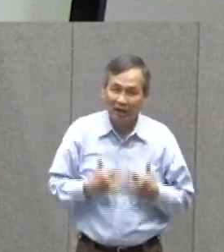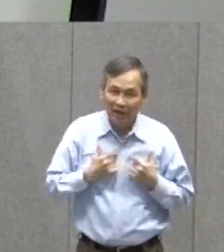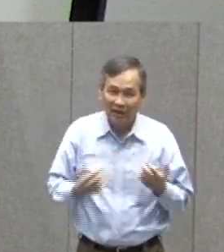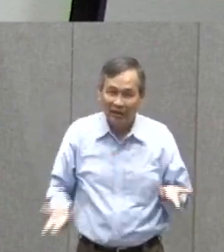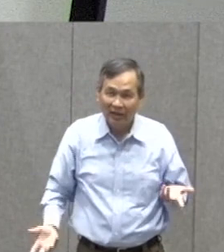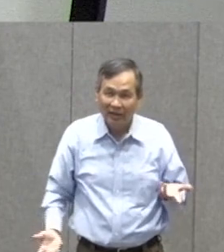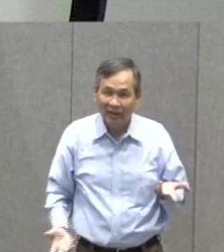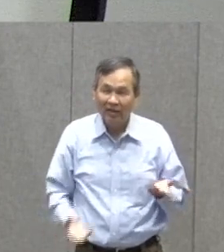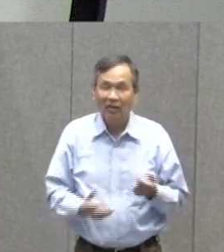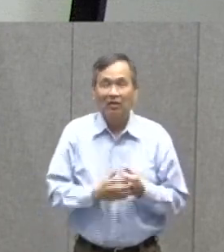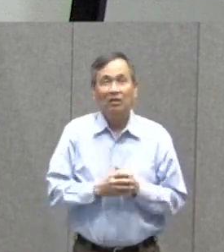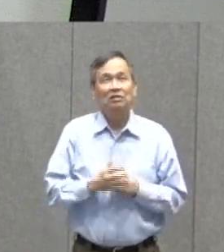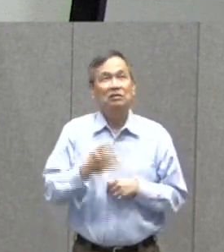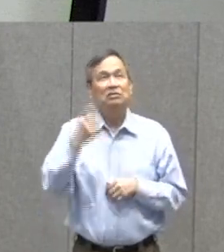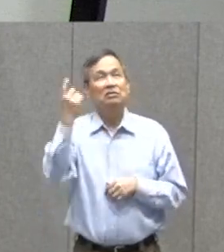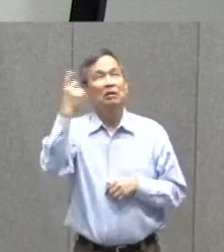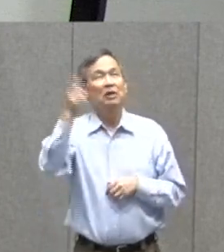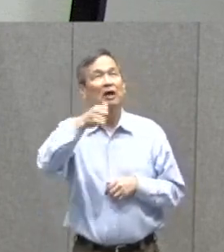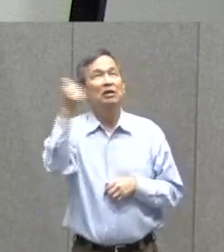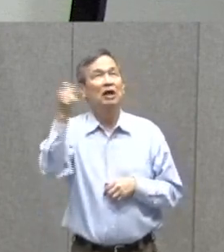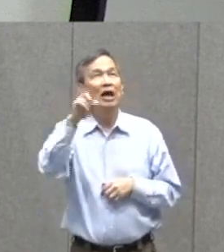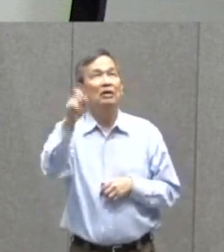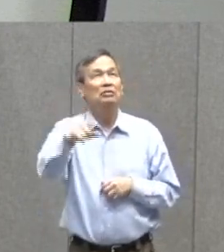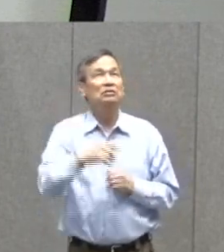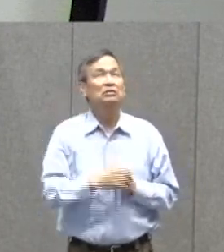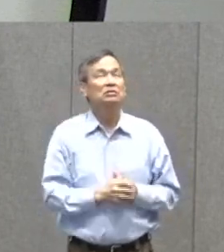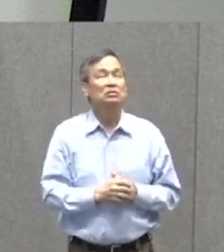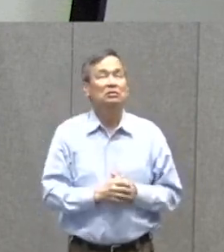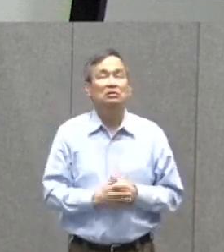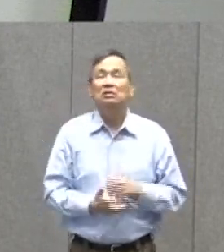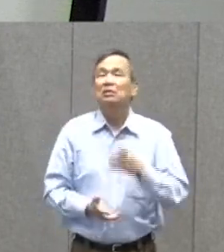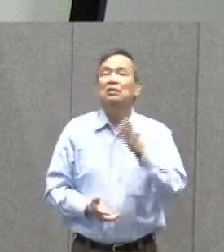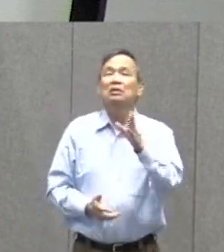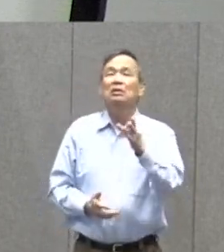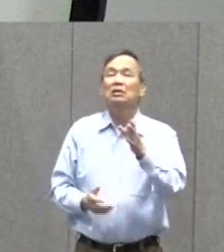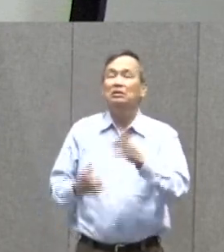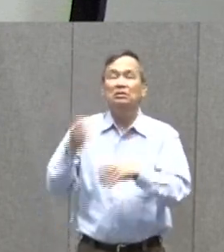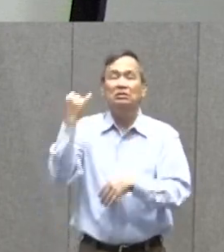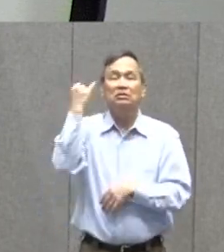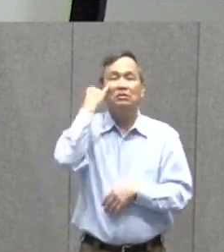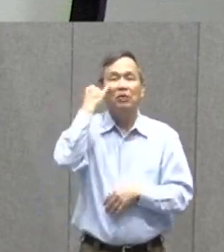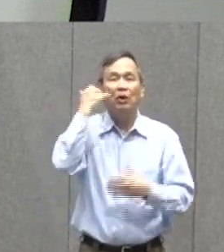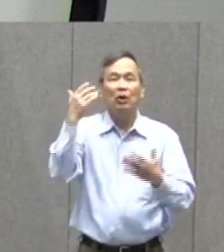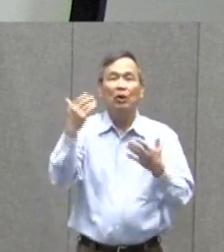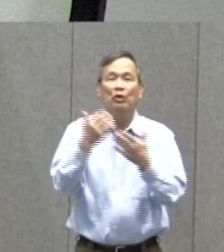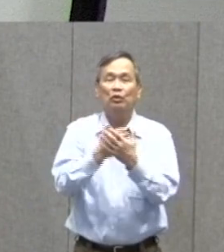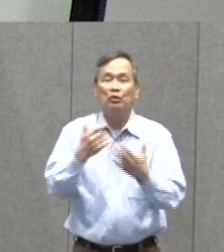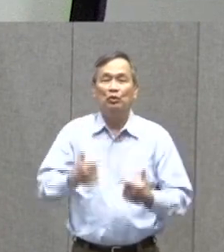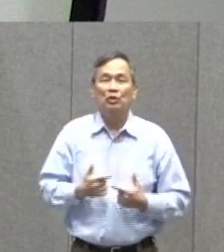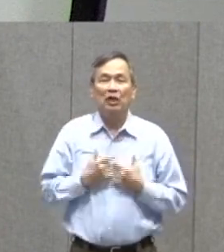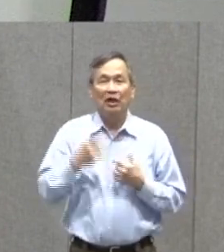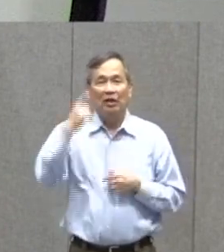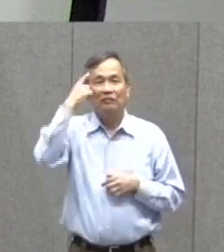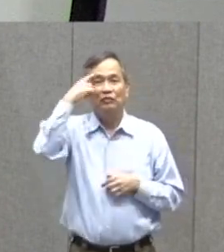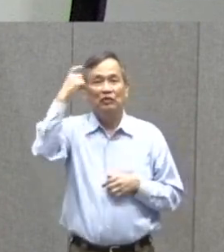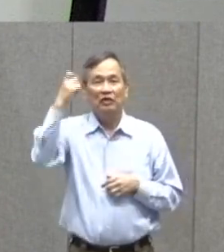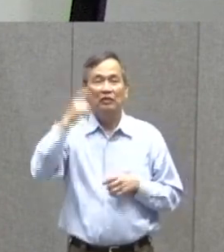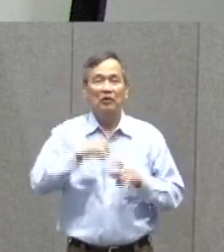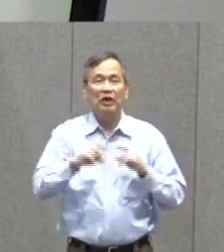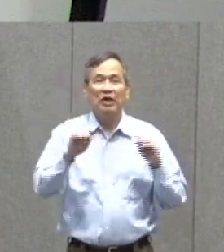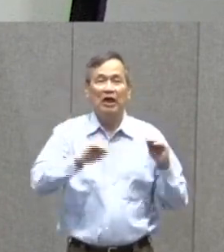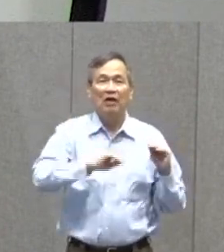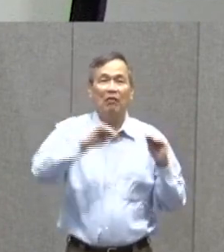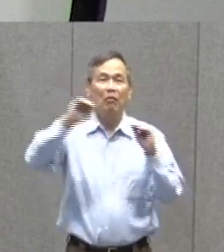I'm going to ask you another question. What if that new life led you to a new country where no